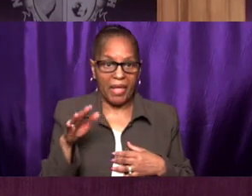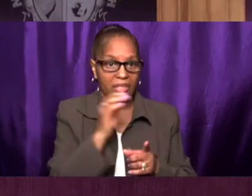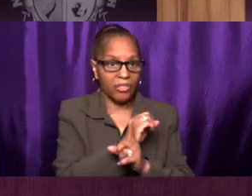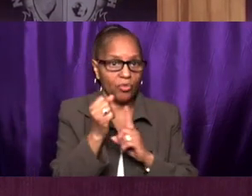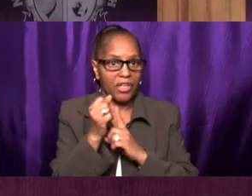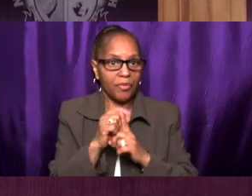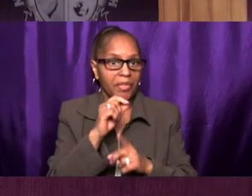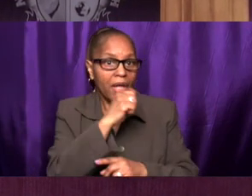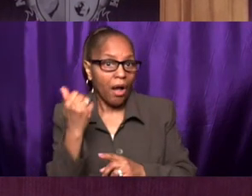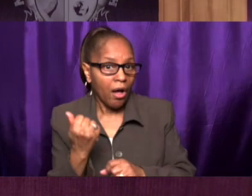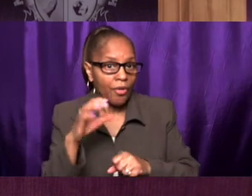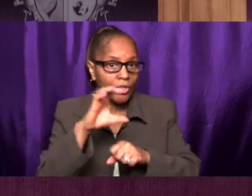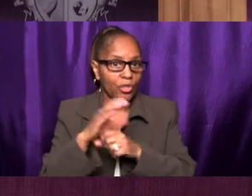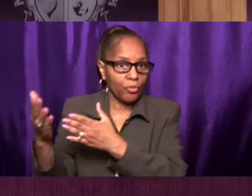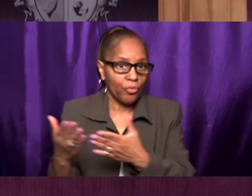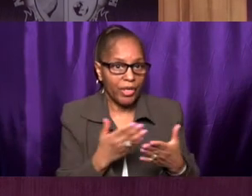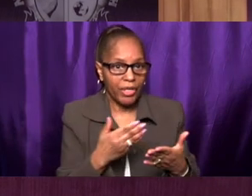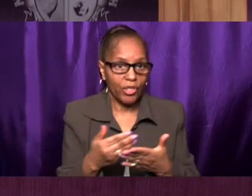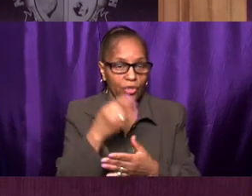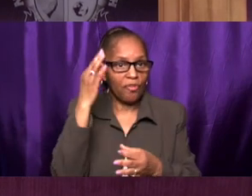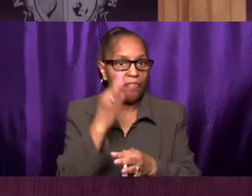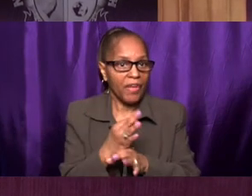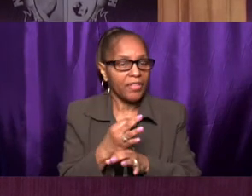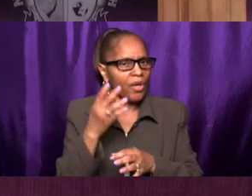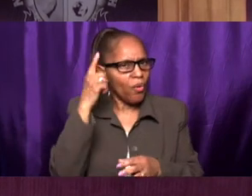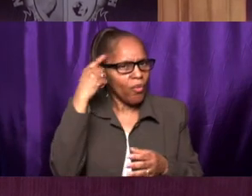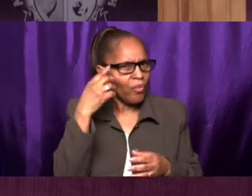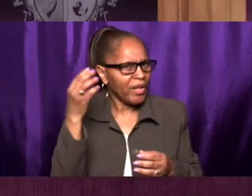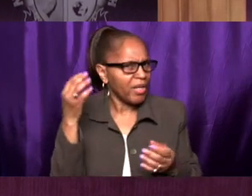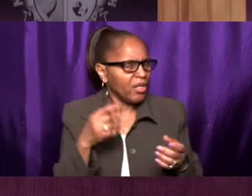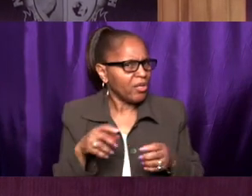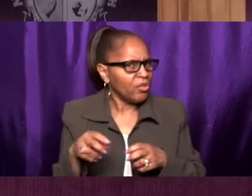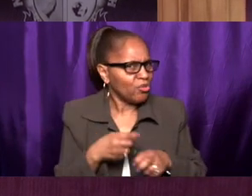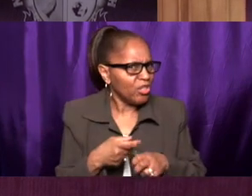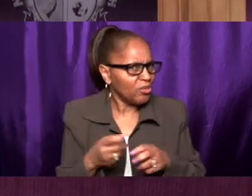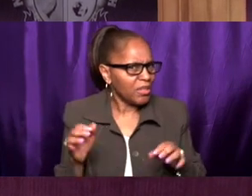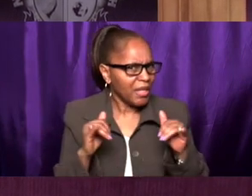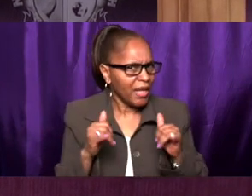Faith, and you wonder why they treat you the same. You the same!